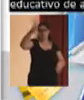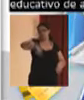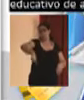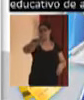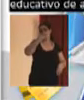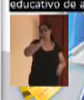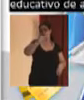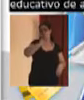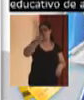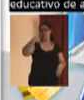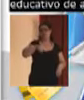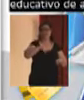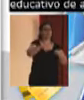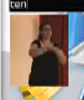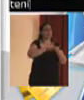Foundation